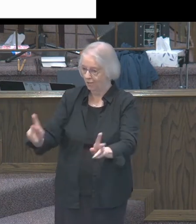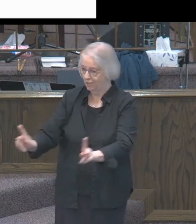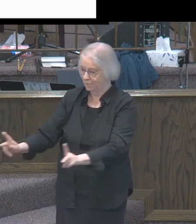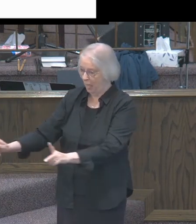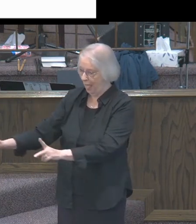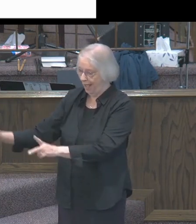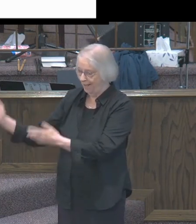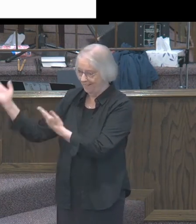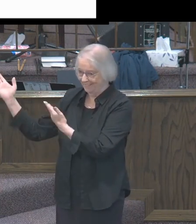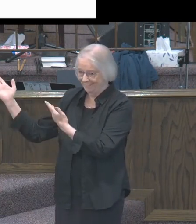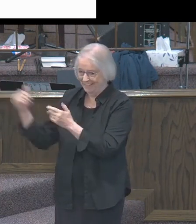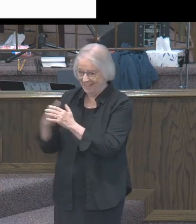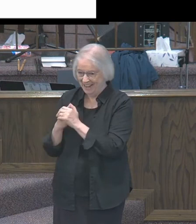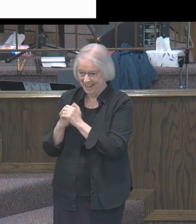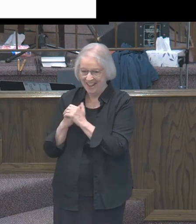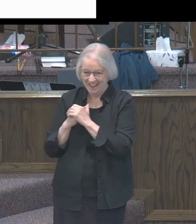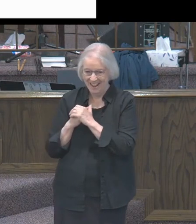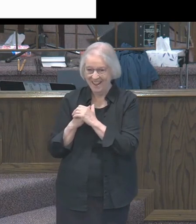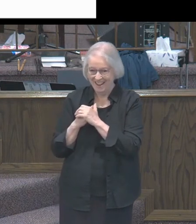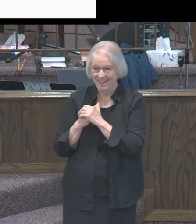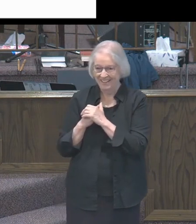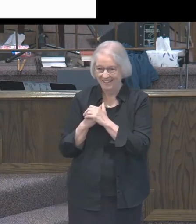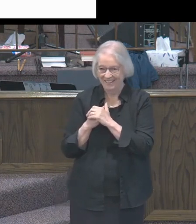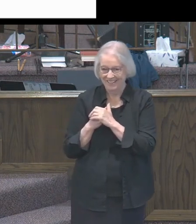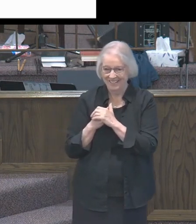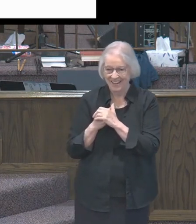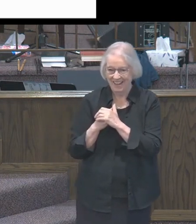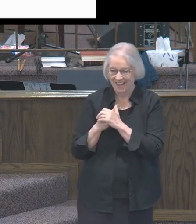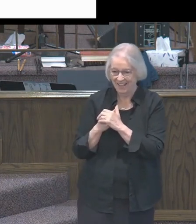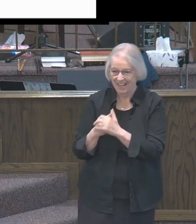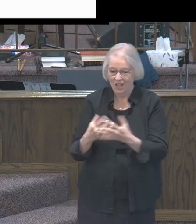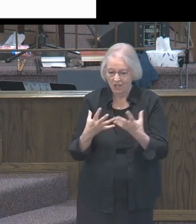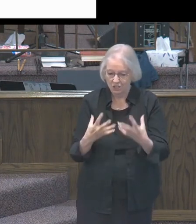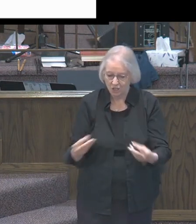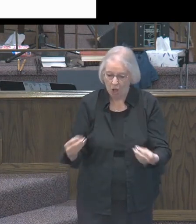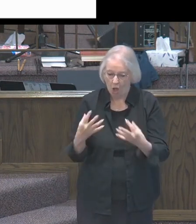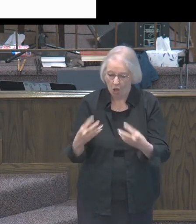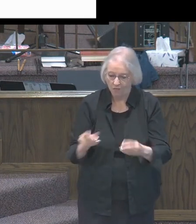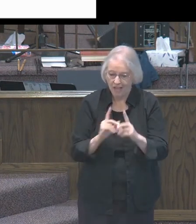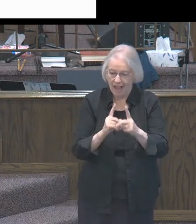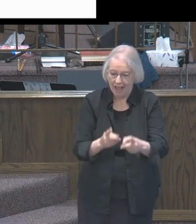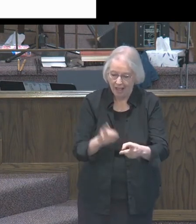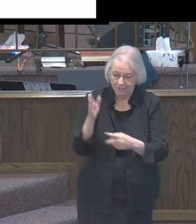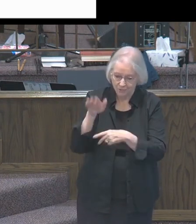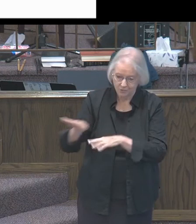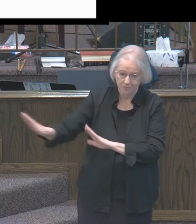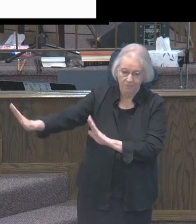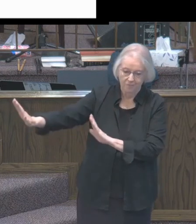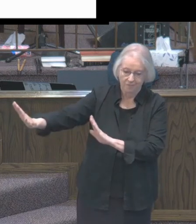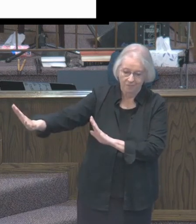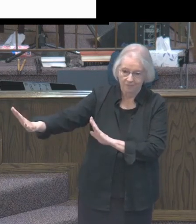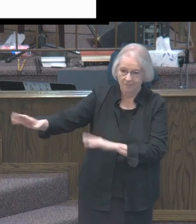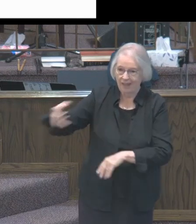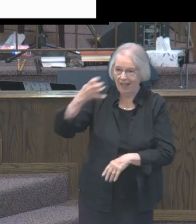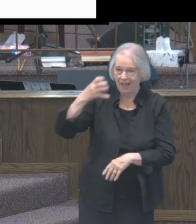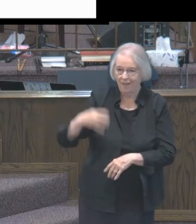on the 15th. A soft answer turns away wrath, but a harsh word stirs up anger. Oh, guess what? I'm not